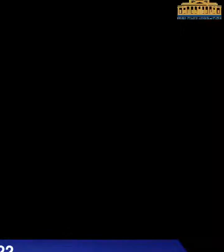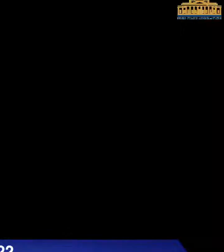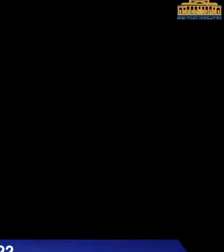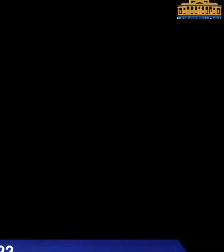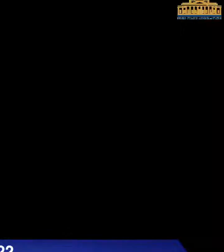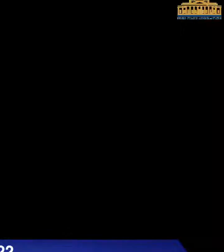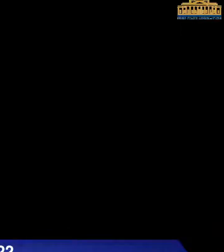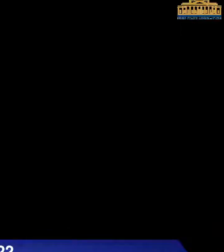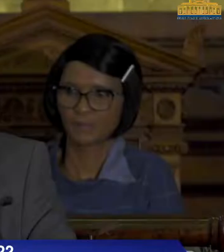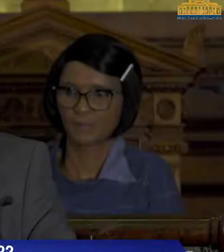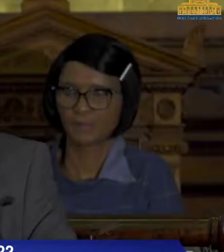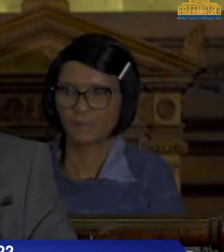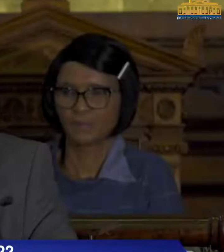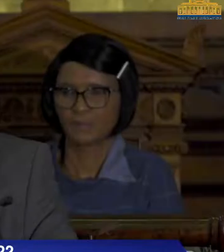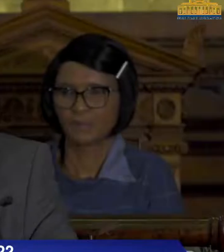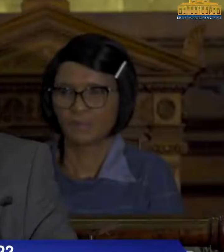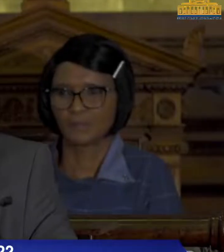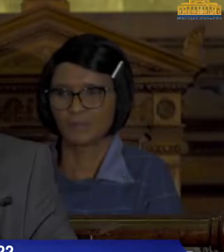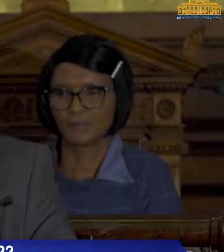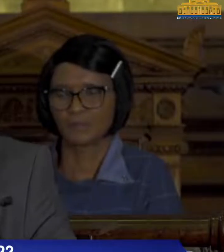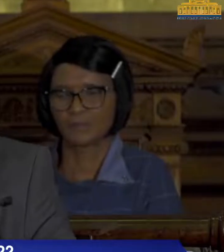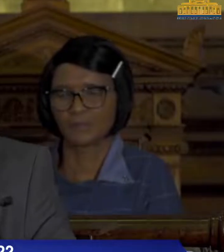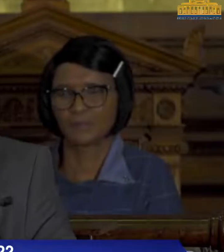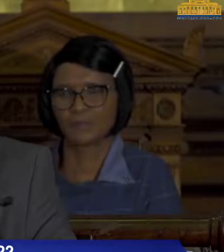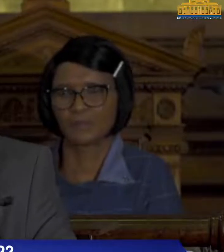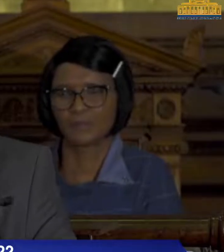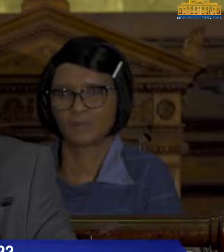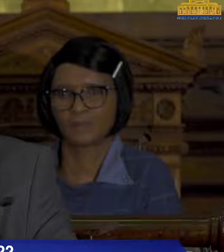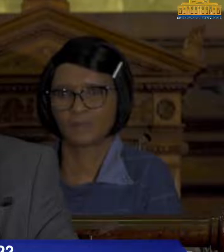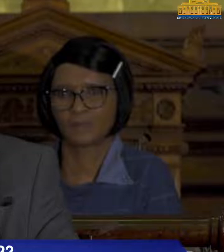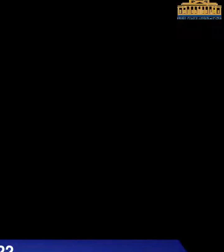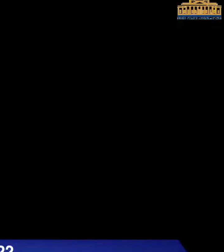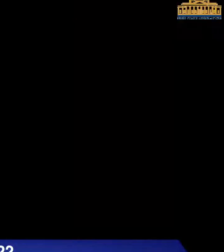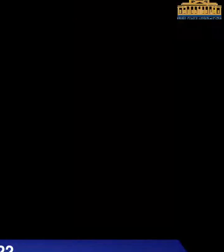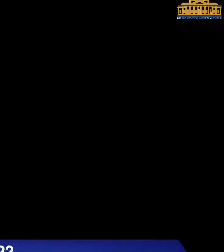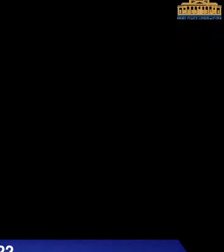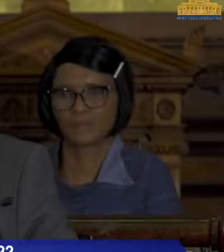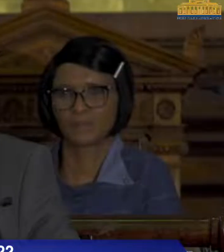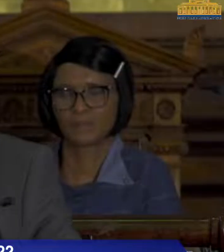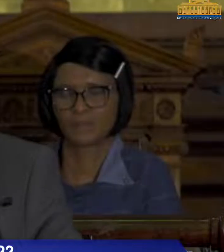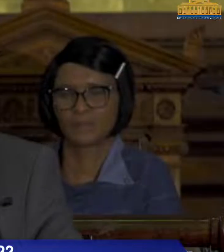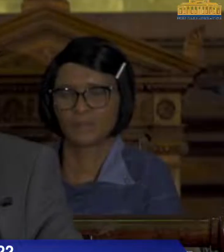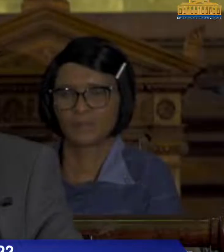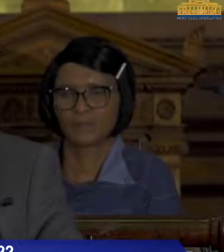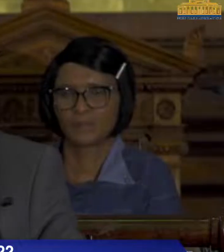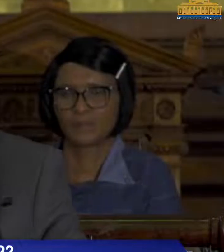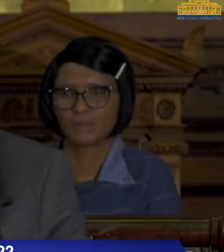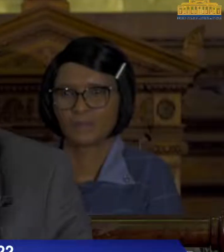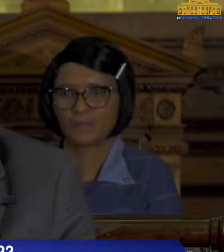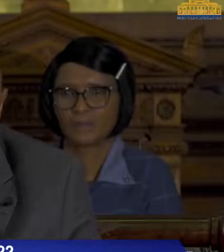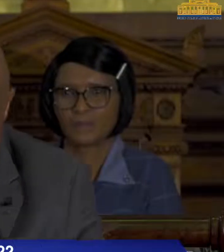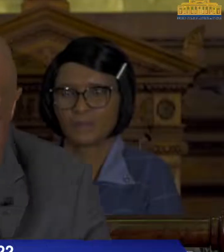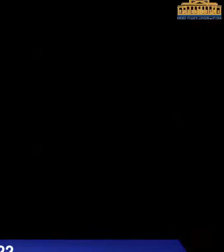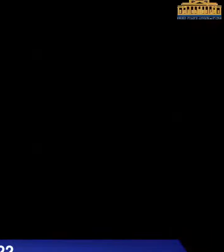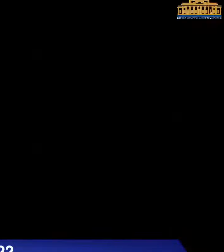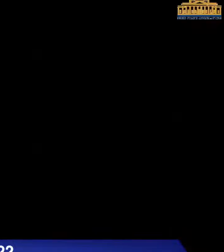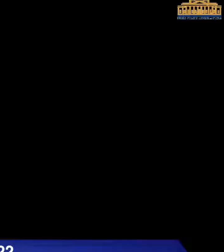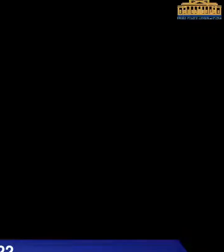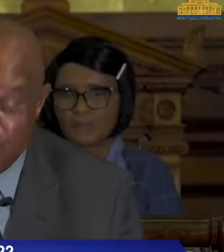remind us here today that the primary mandate of this